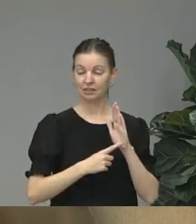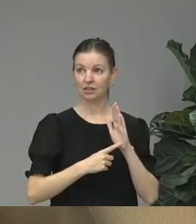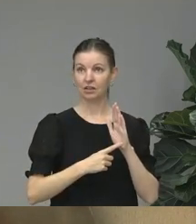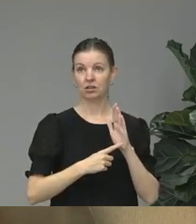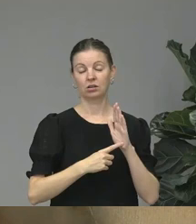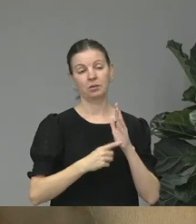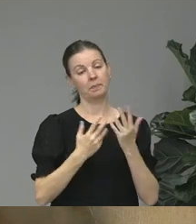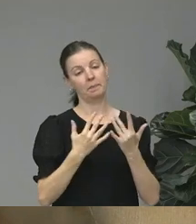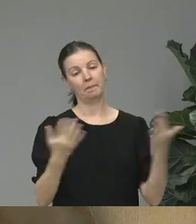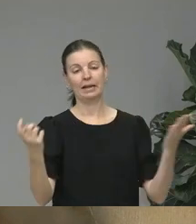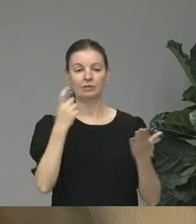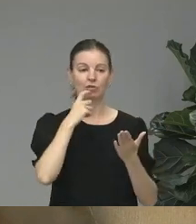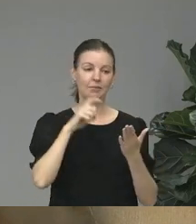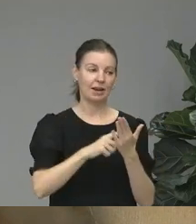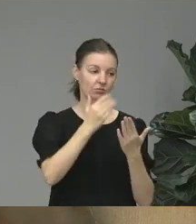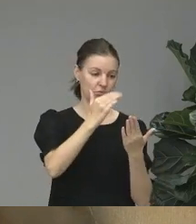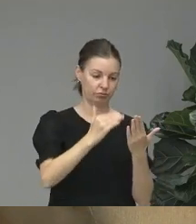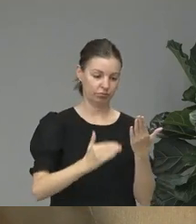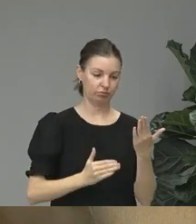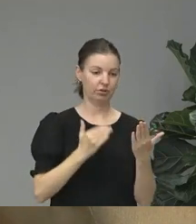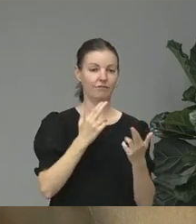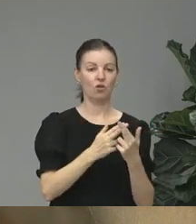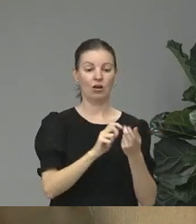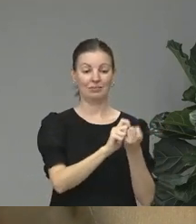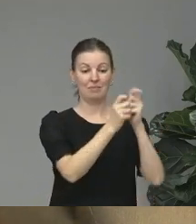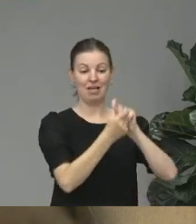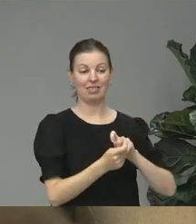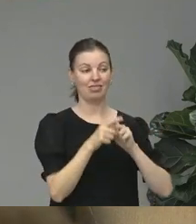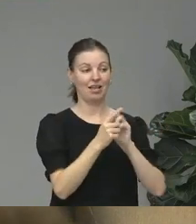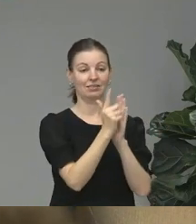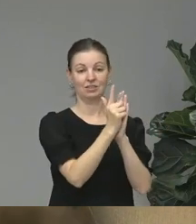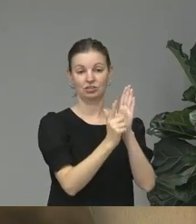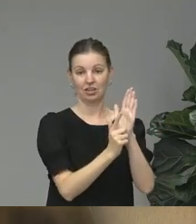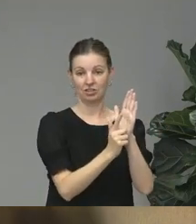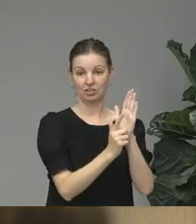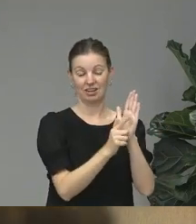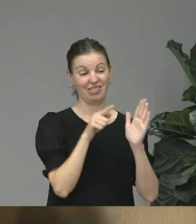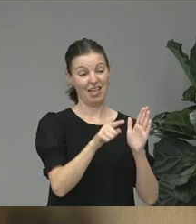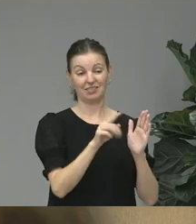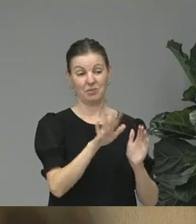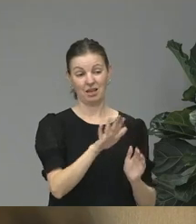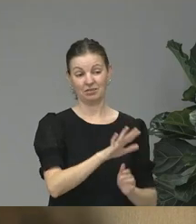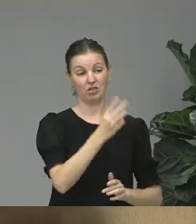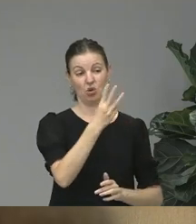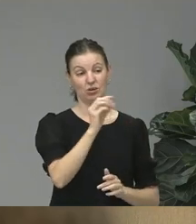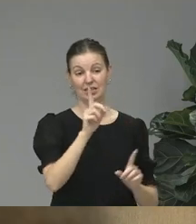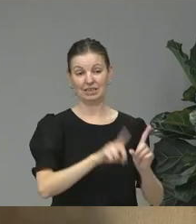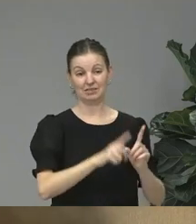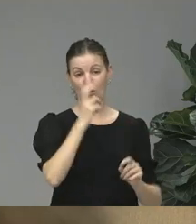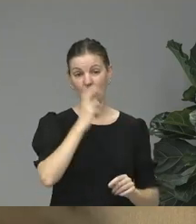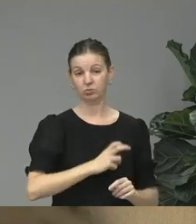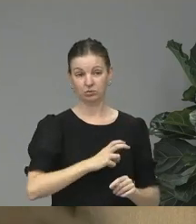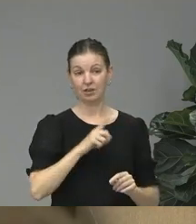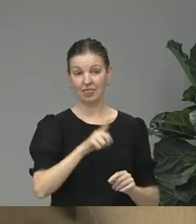there are a lot of recommendations to amend that particular legislation, which is about 30 years old, I think. It was introduced